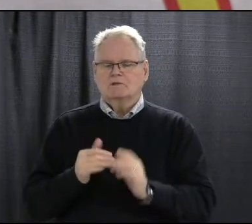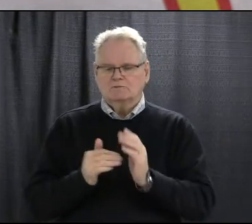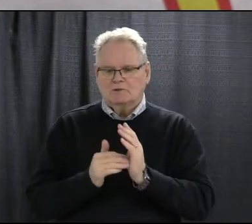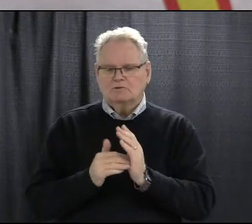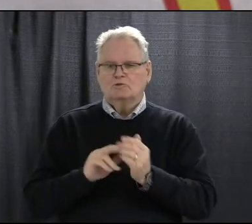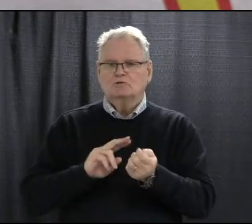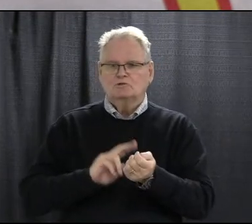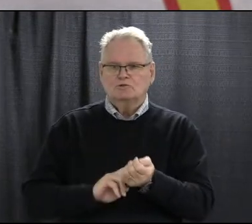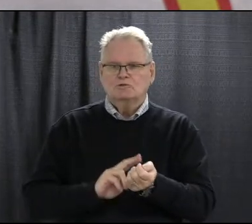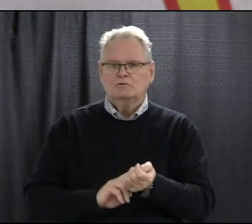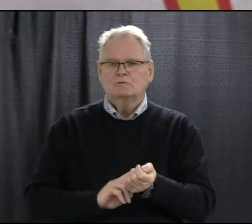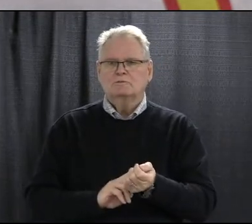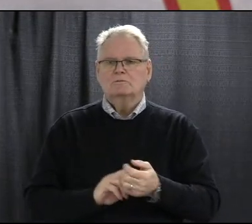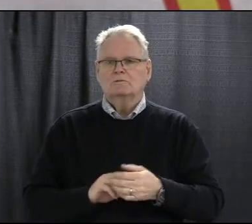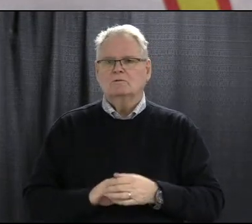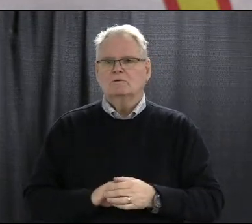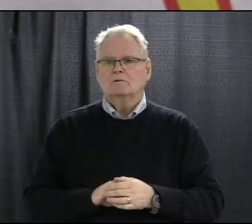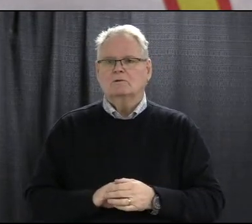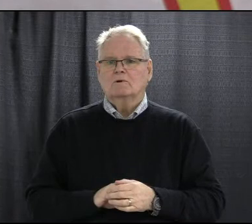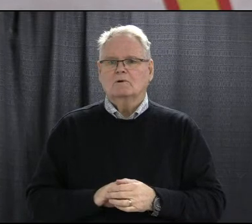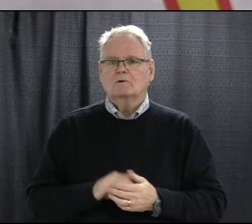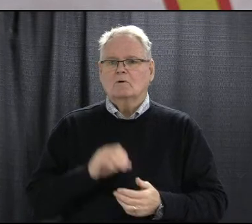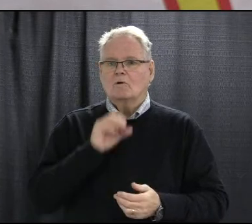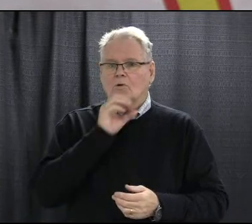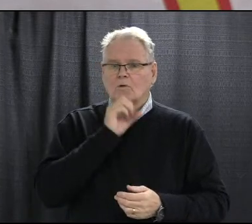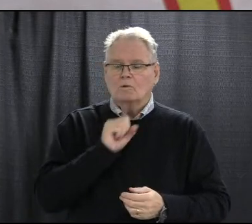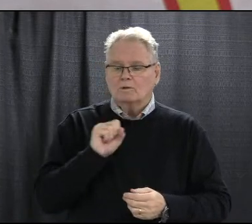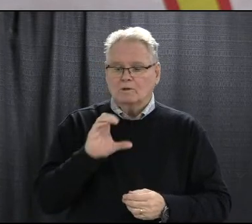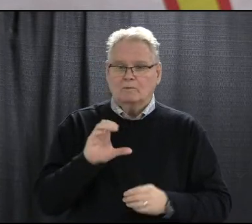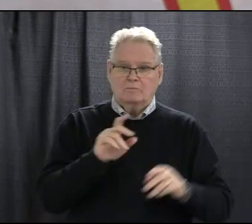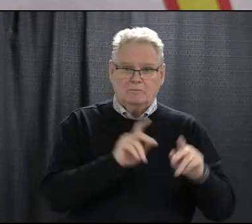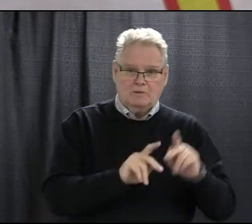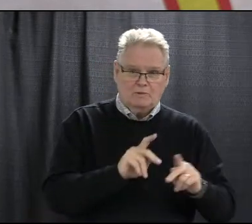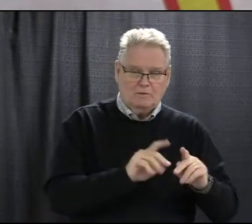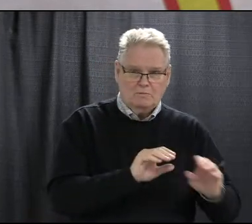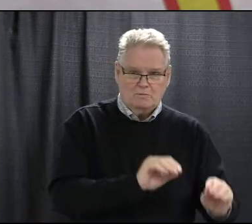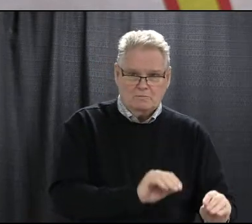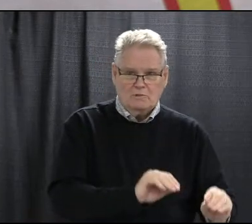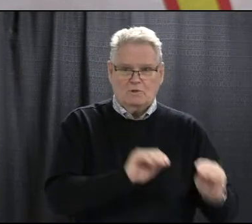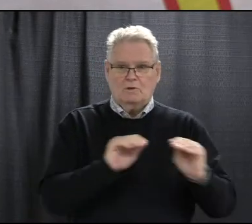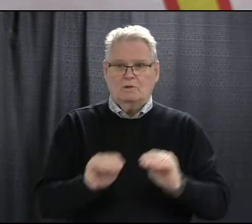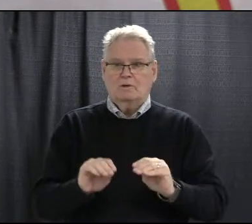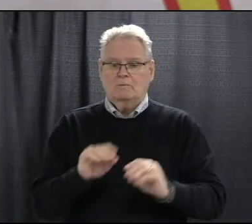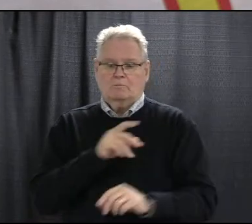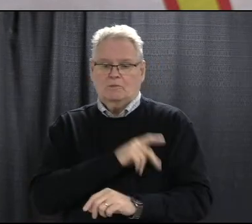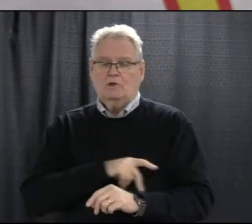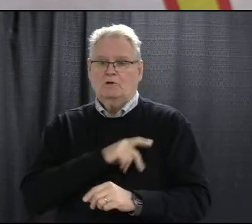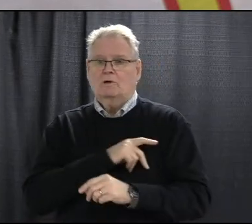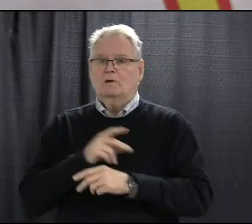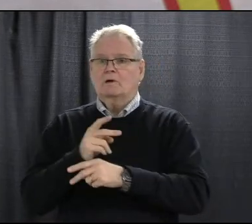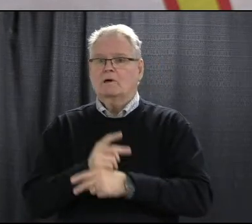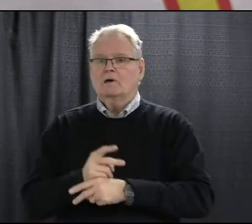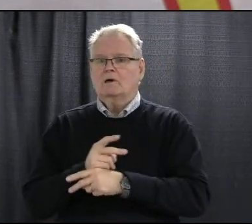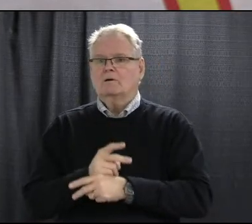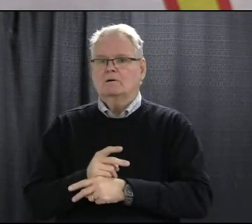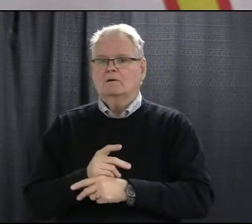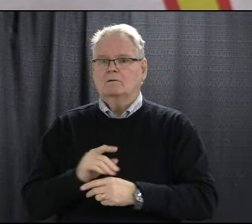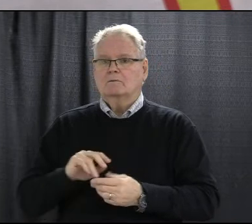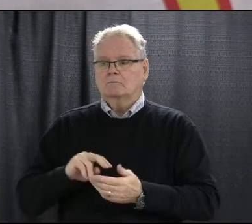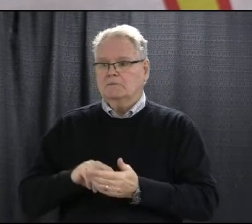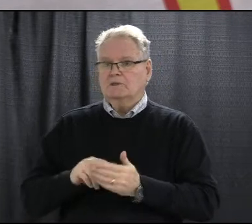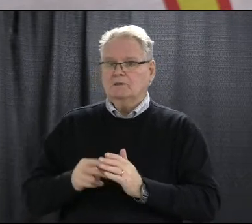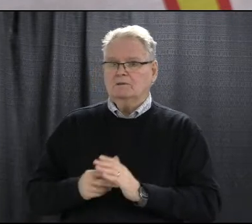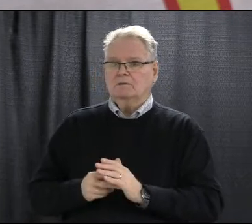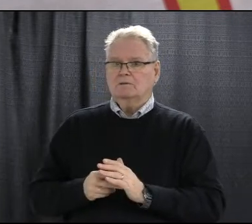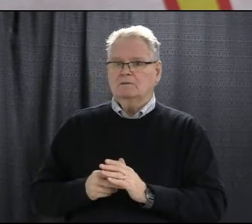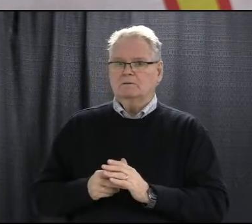lowering the reliance on acute care beds by ALC patients. So you've got better flow through,